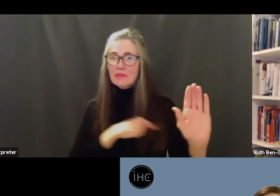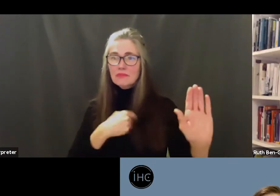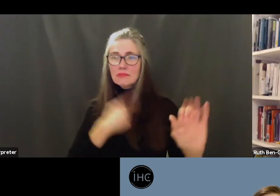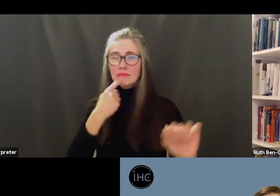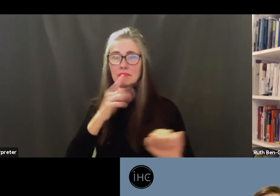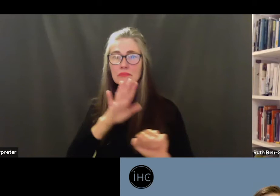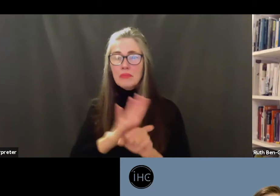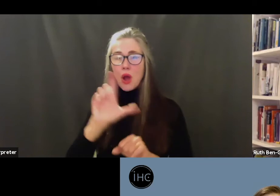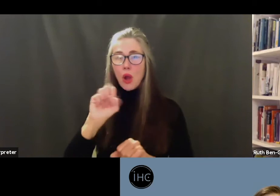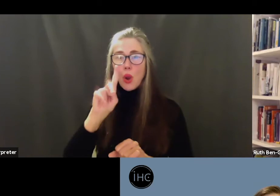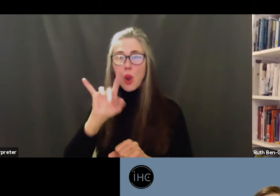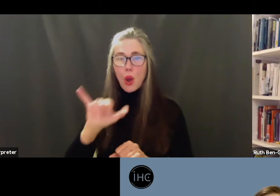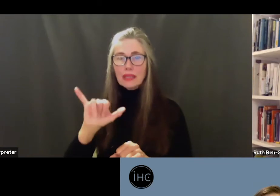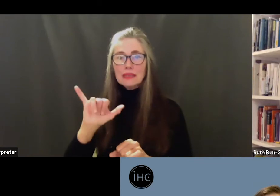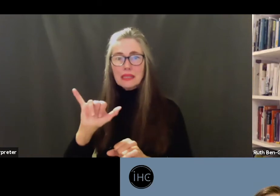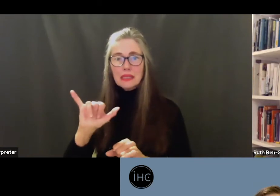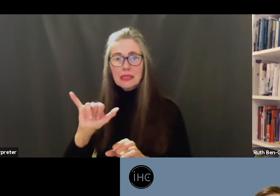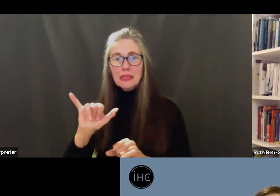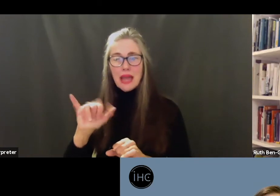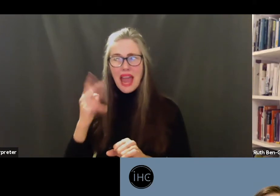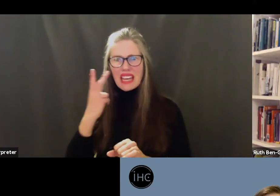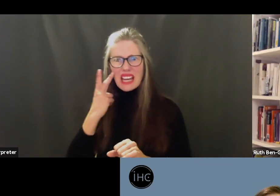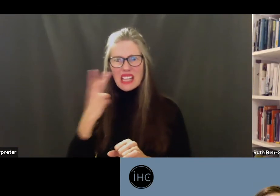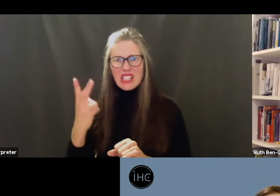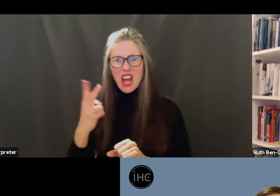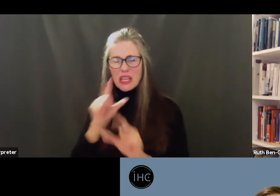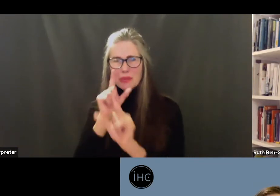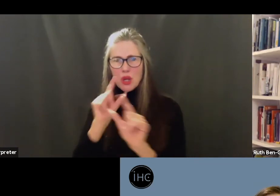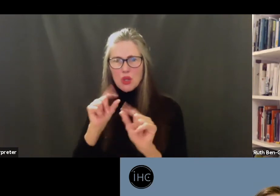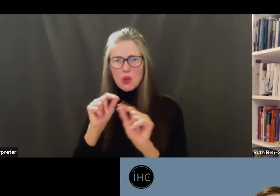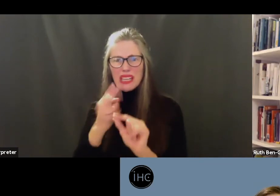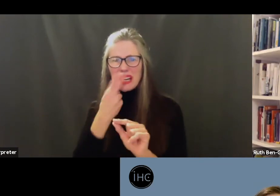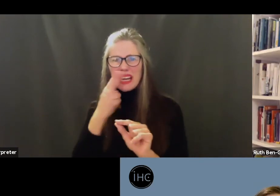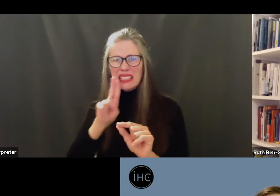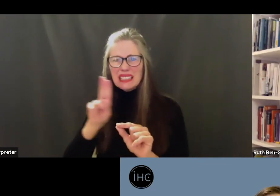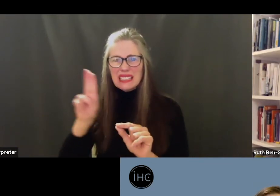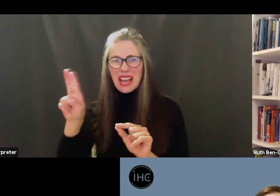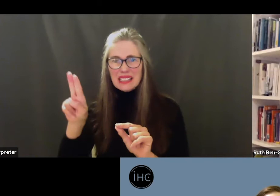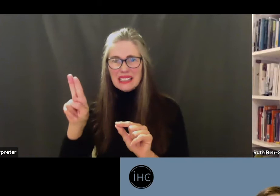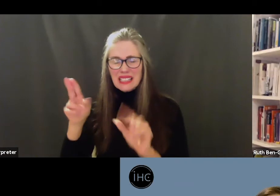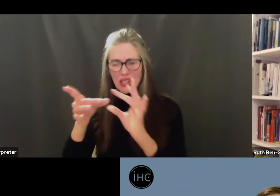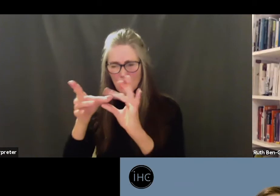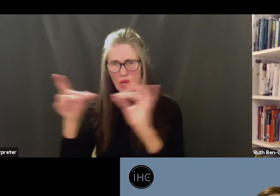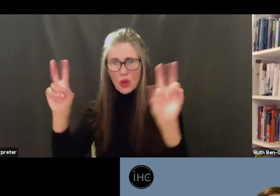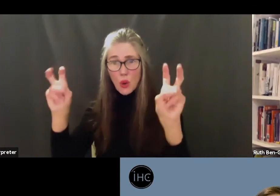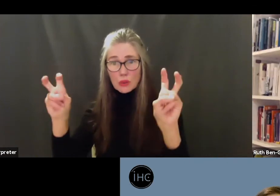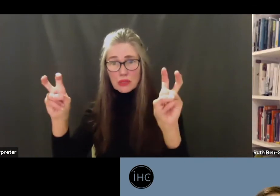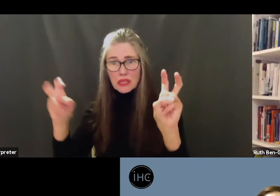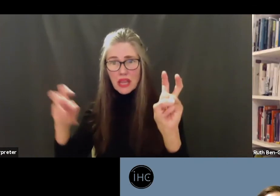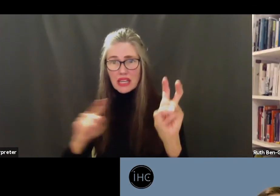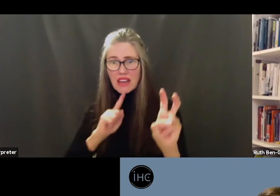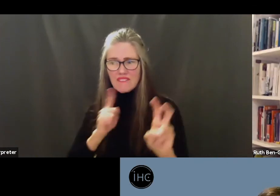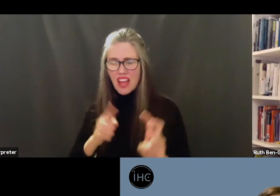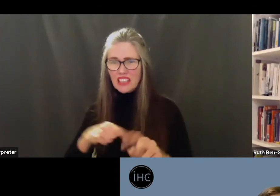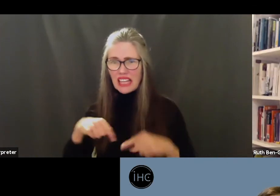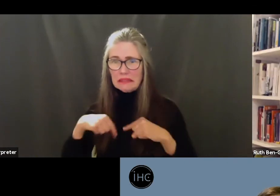memes, and I had a sense of dread. And so I put aside an academic book I was doing on POWs, and I decided to